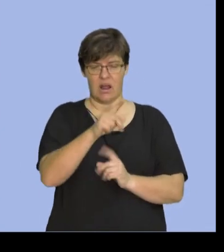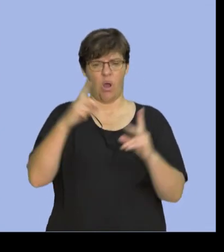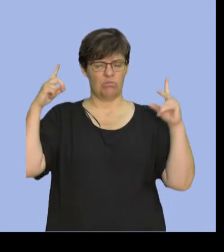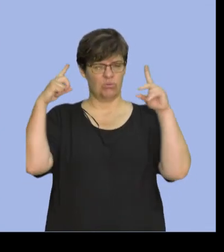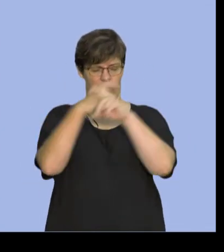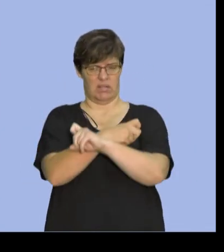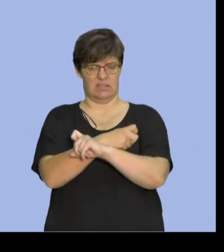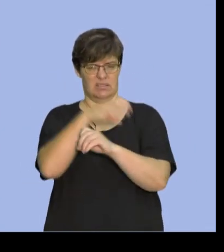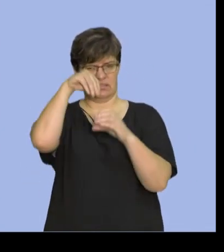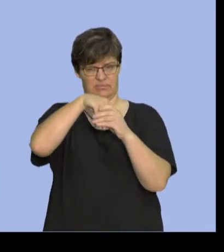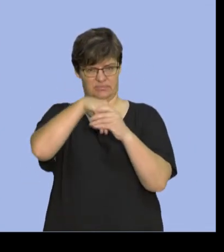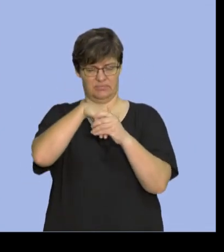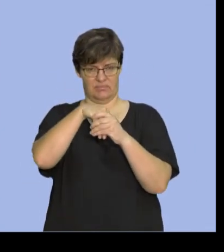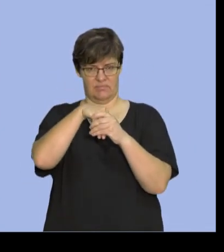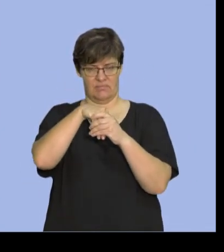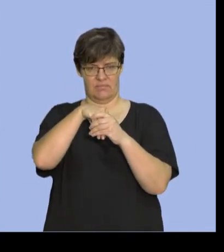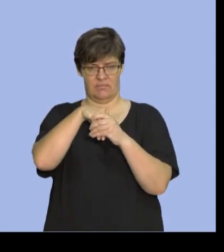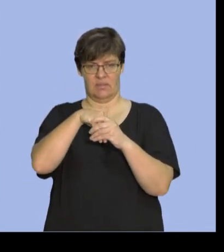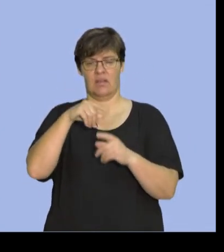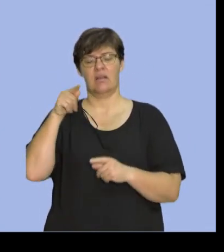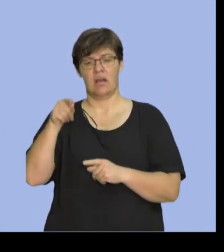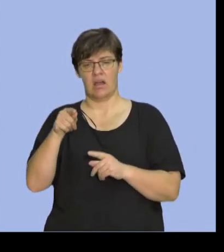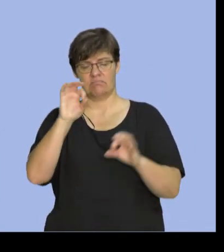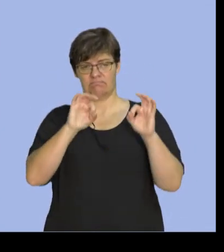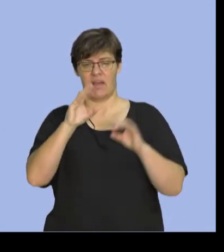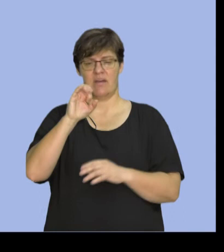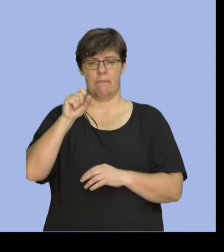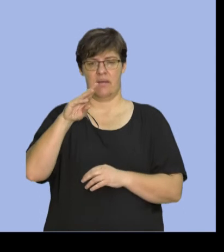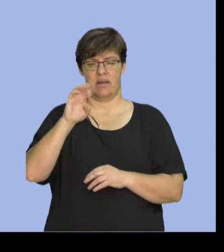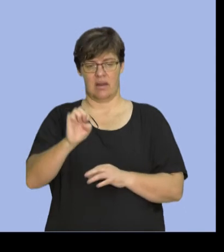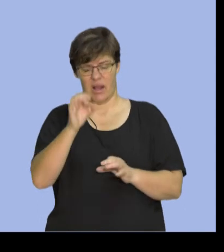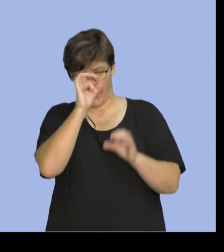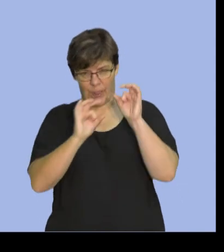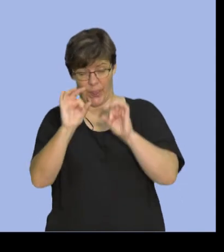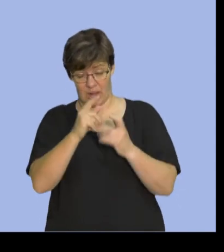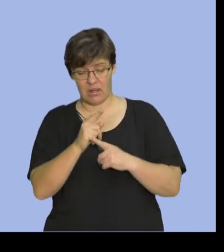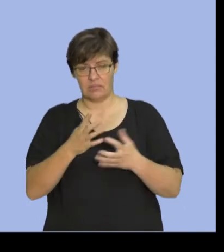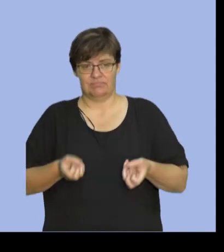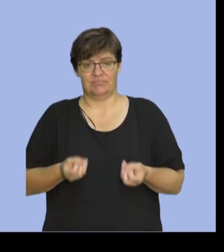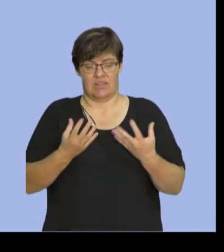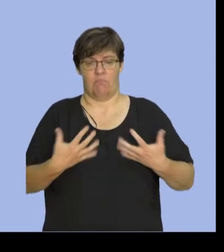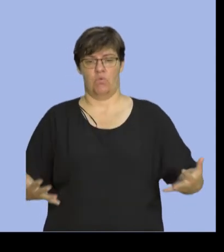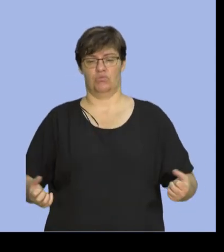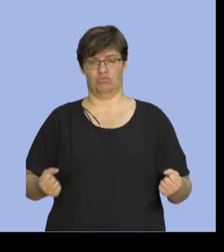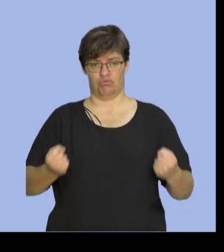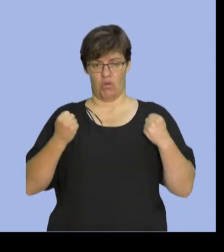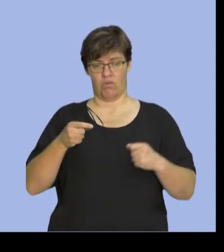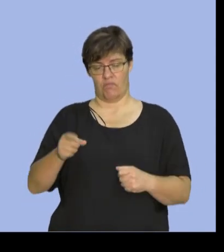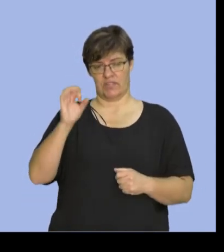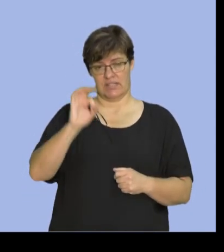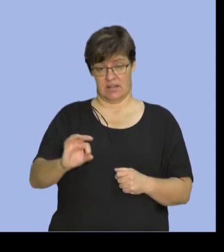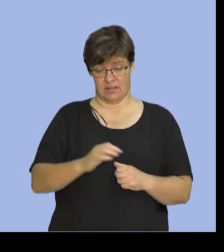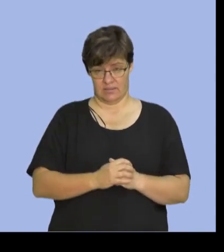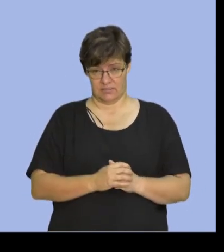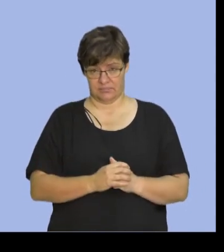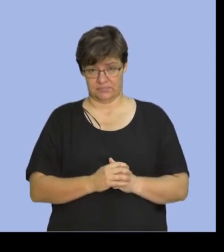complex pectin and cellulose microfibrils that essentially give the strength to the cell